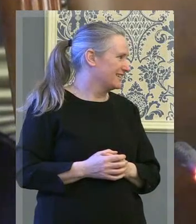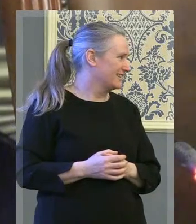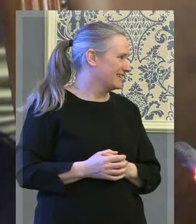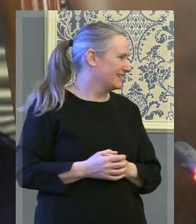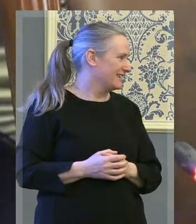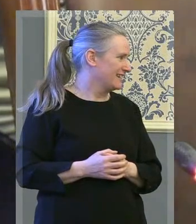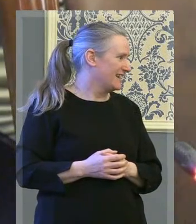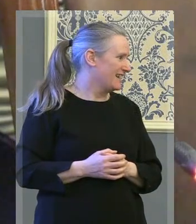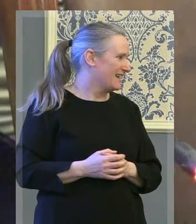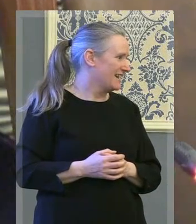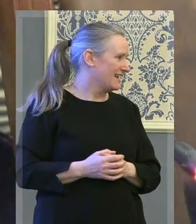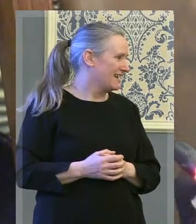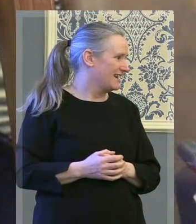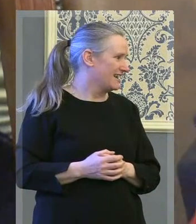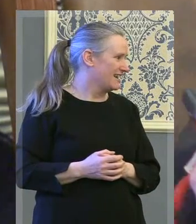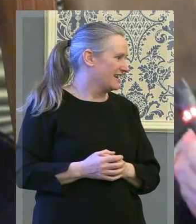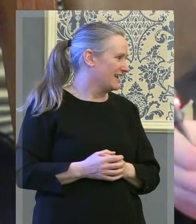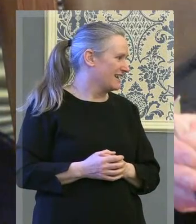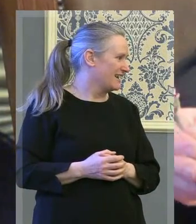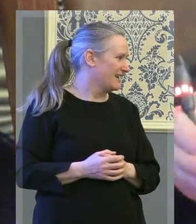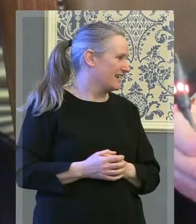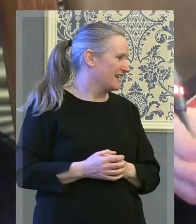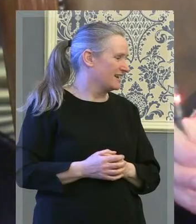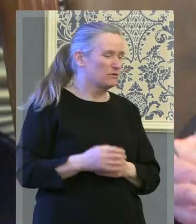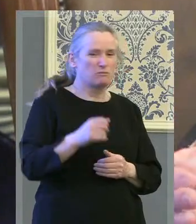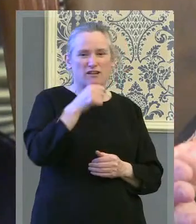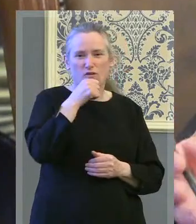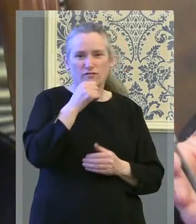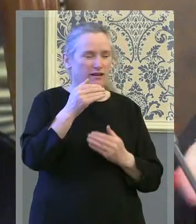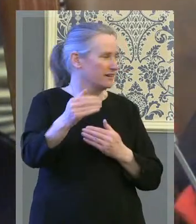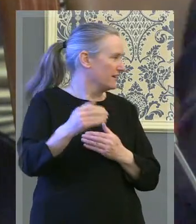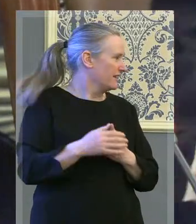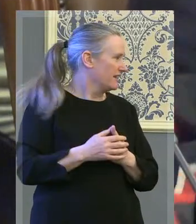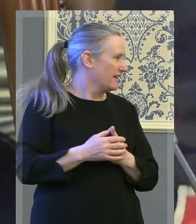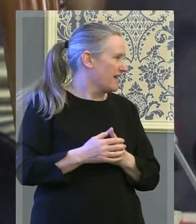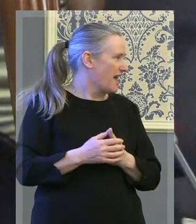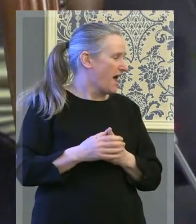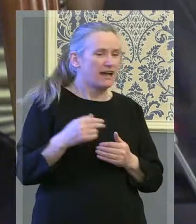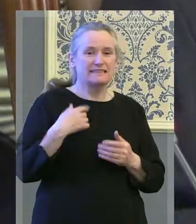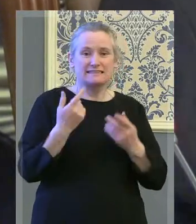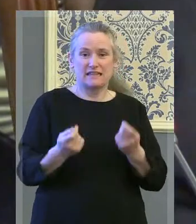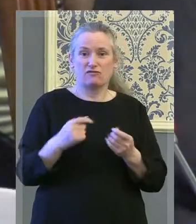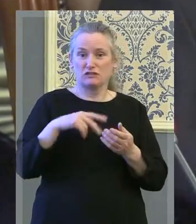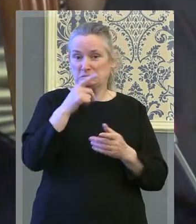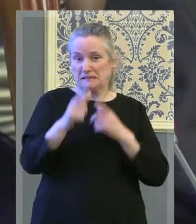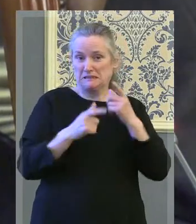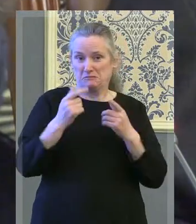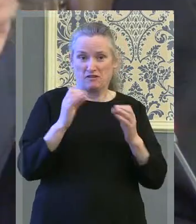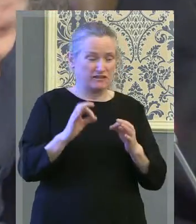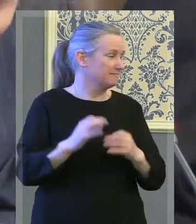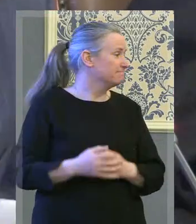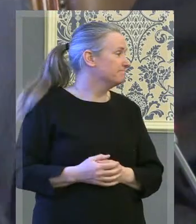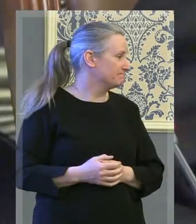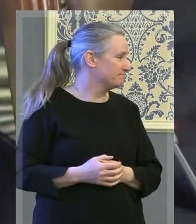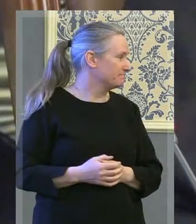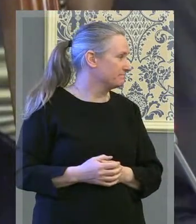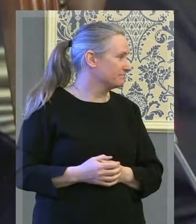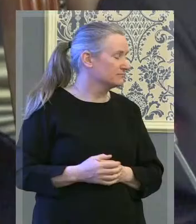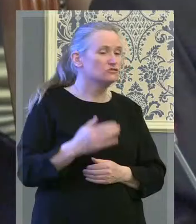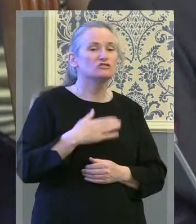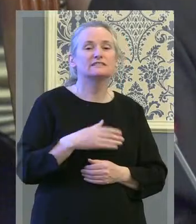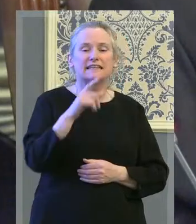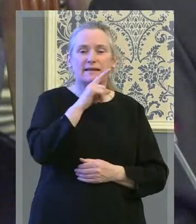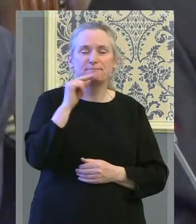up. So I wasn't aware that I would be sitting down doing it. But let me just